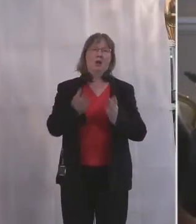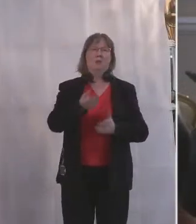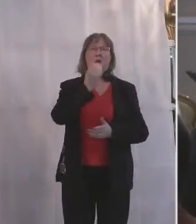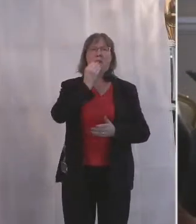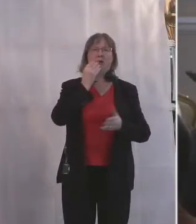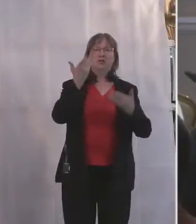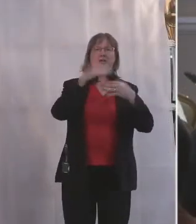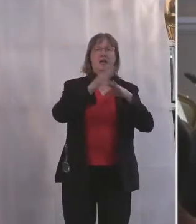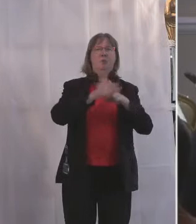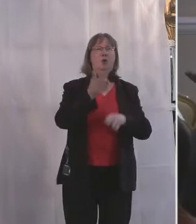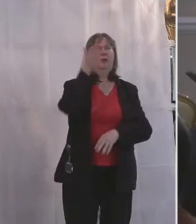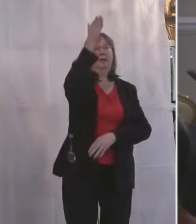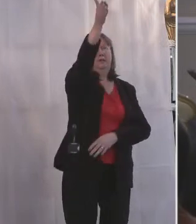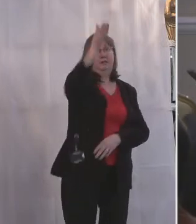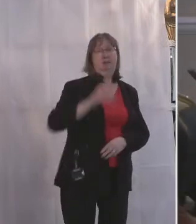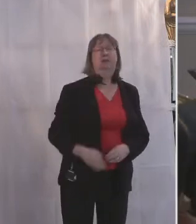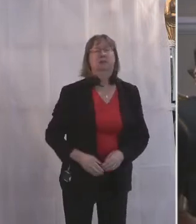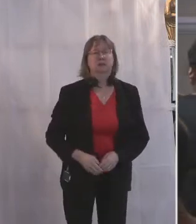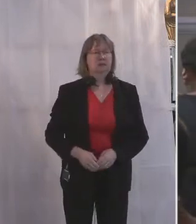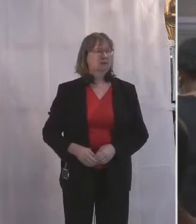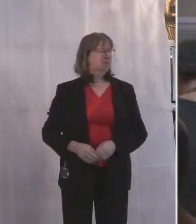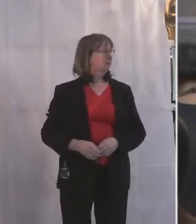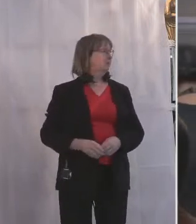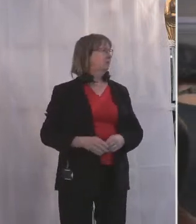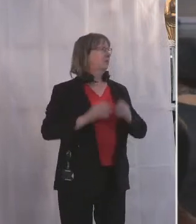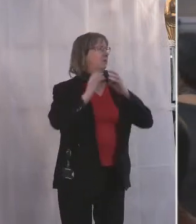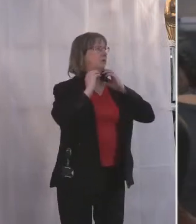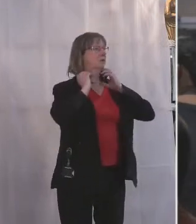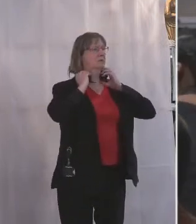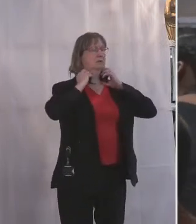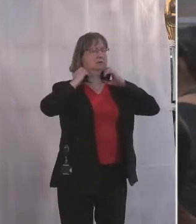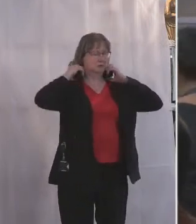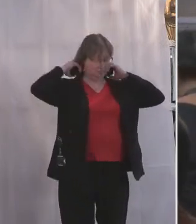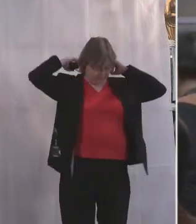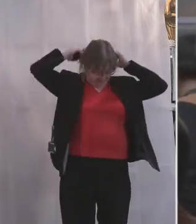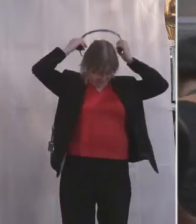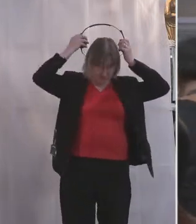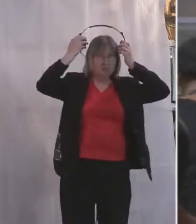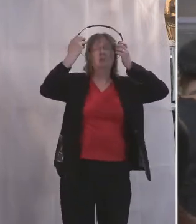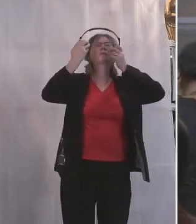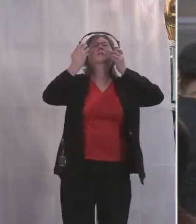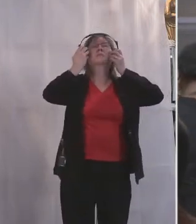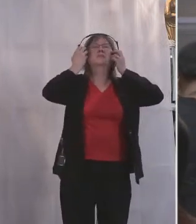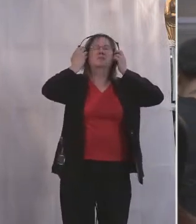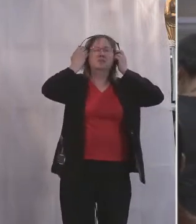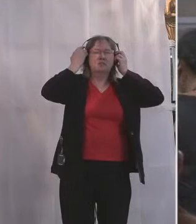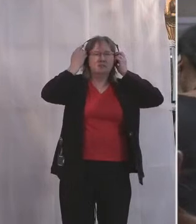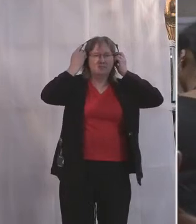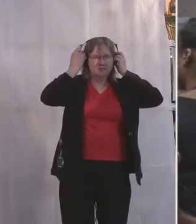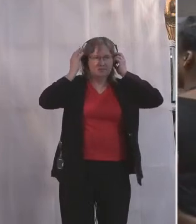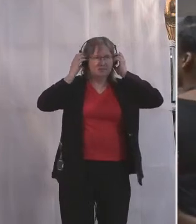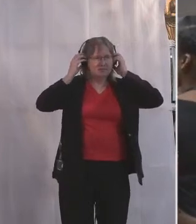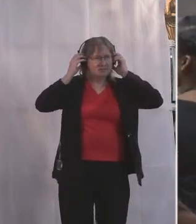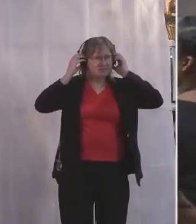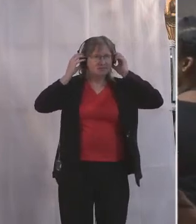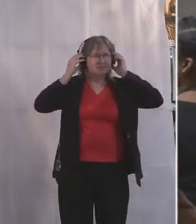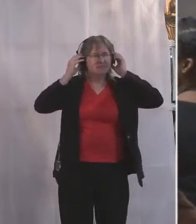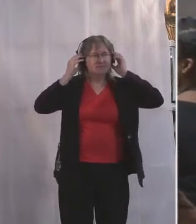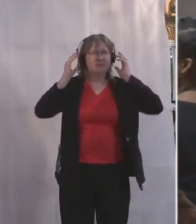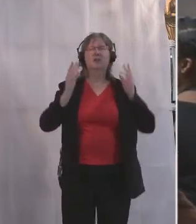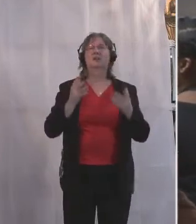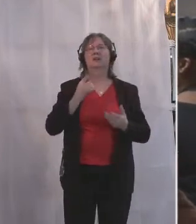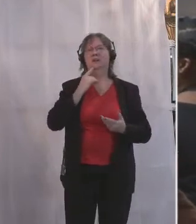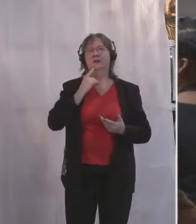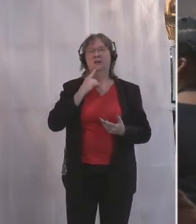networking in the room over there, and I won't hold you for too much longer, but I do